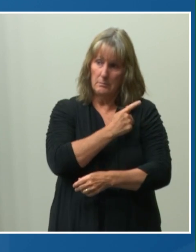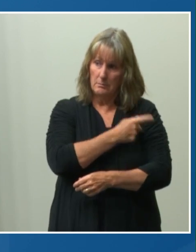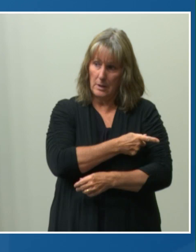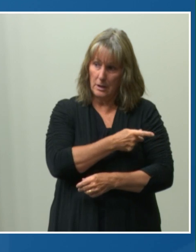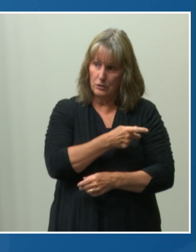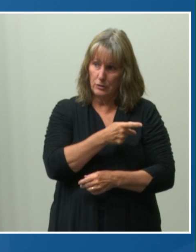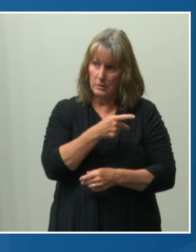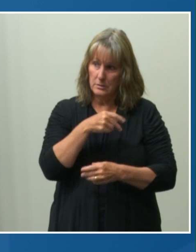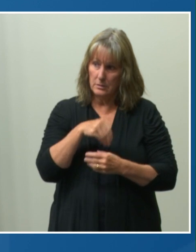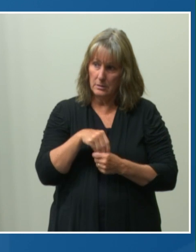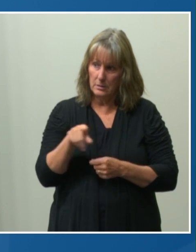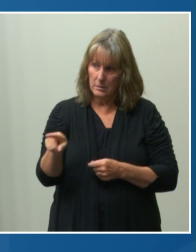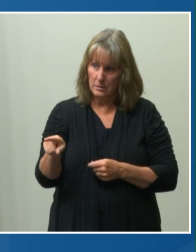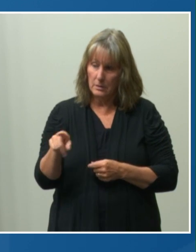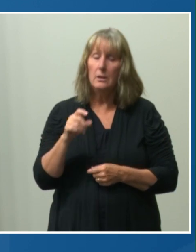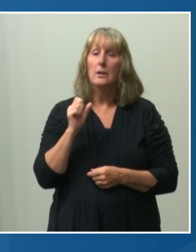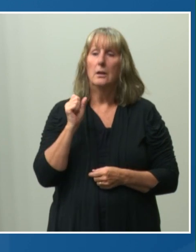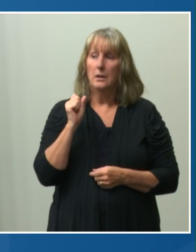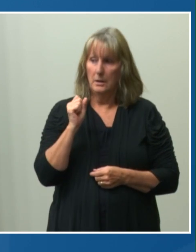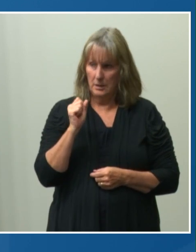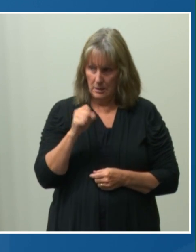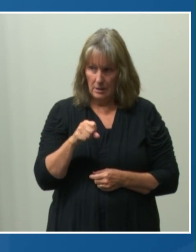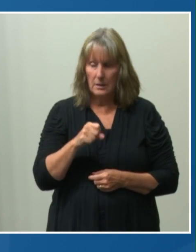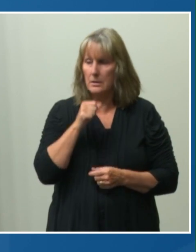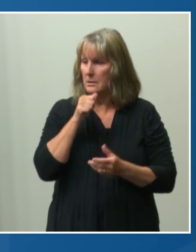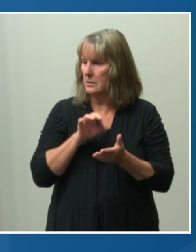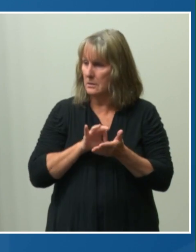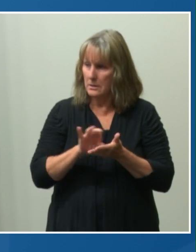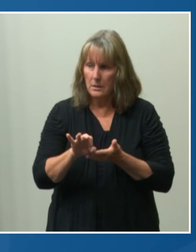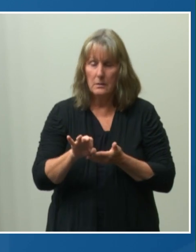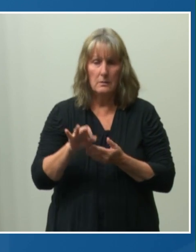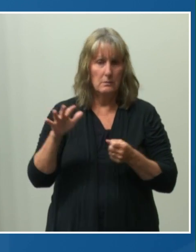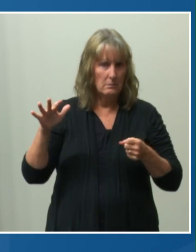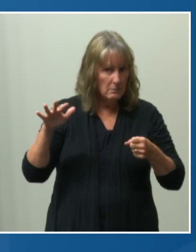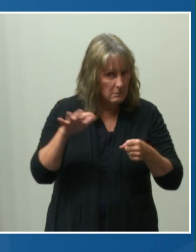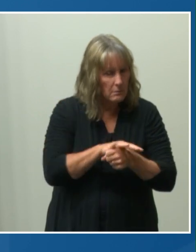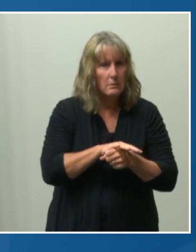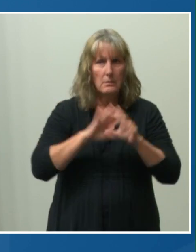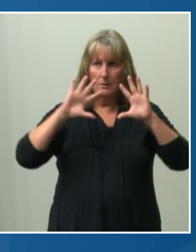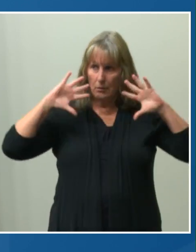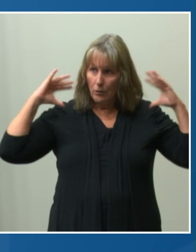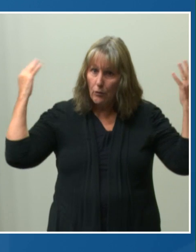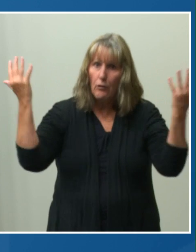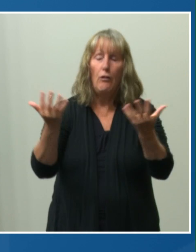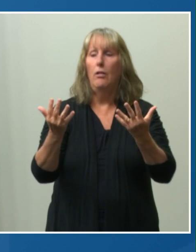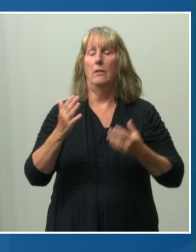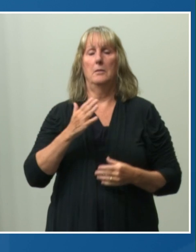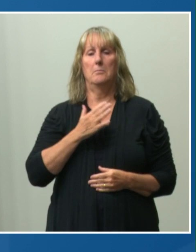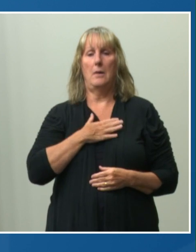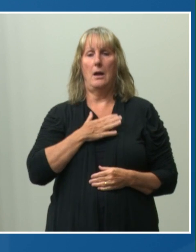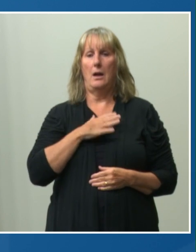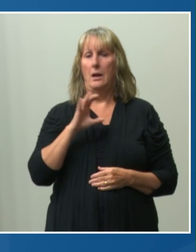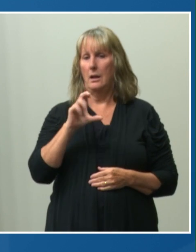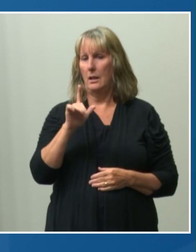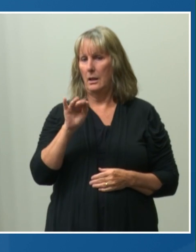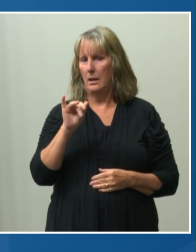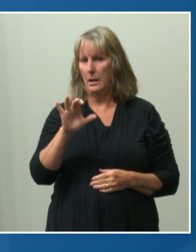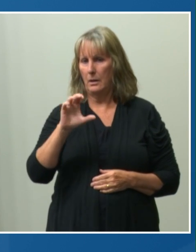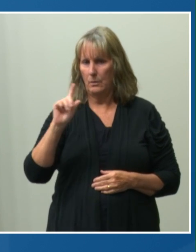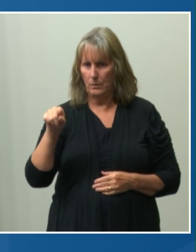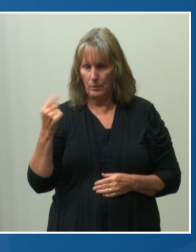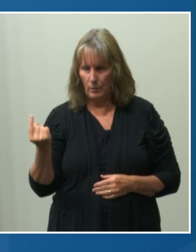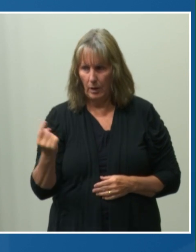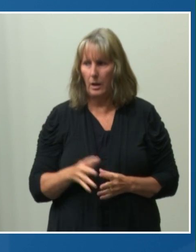correct? Correct. Yes, that doesn't count the entire pediatric community of Lincoln. Correct. Okay,